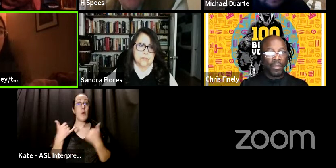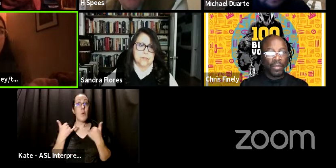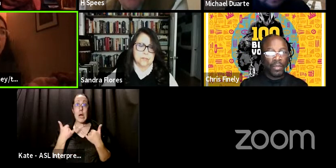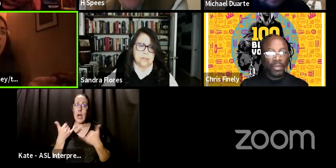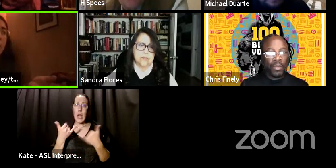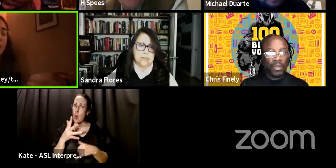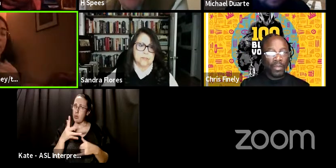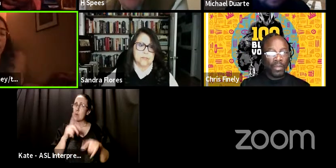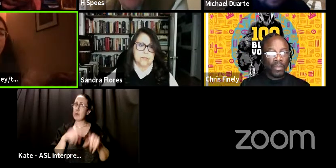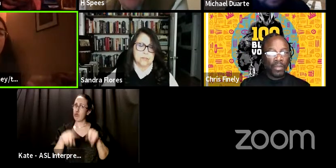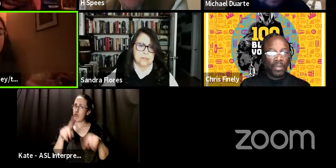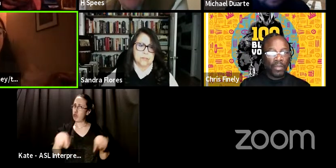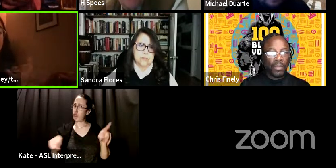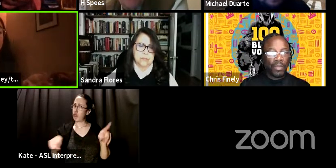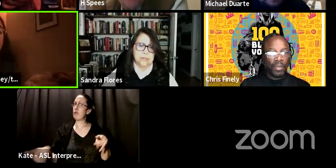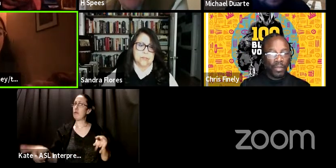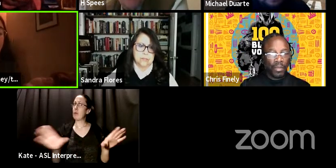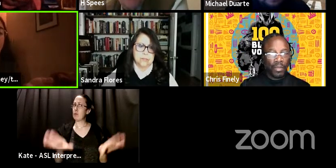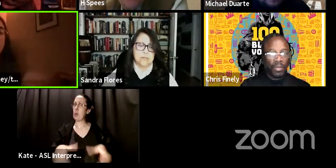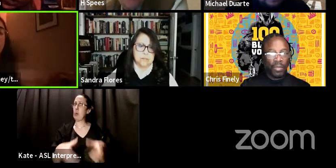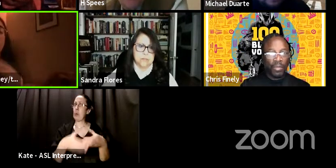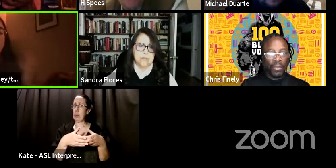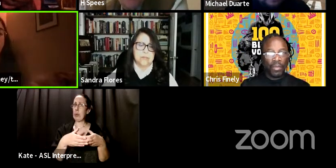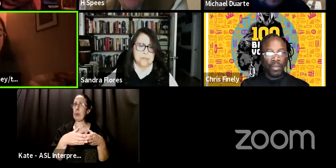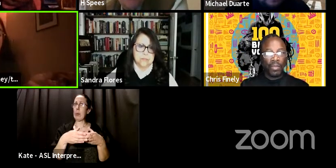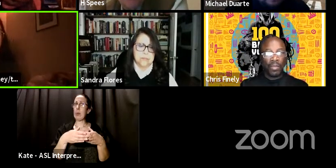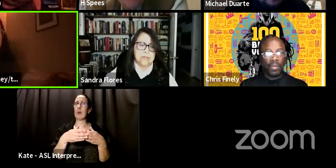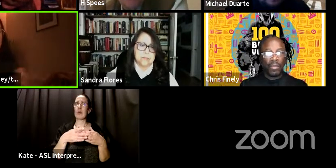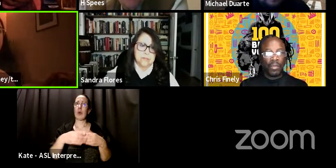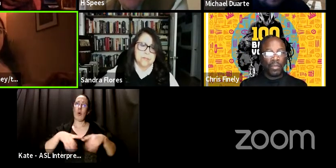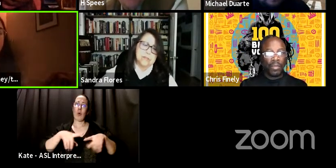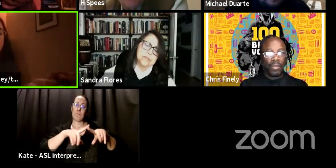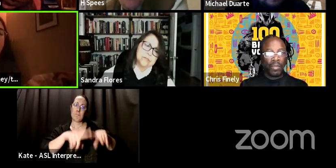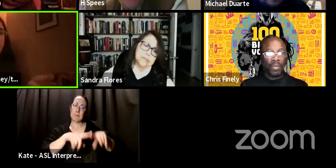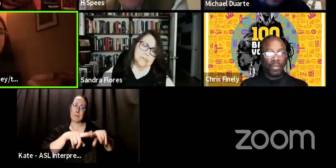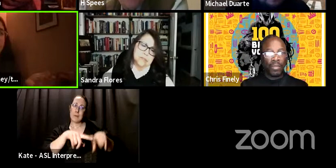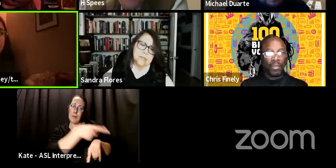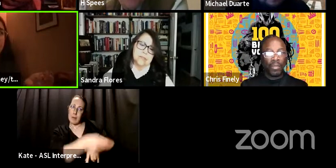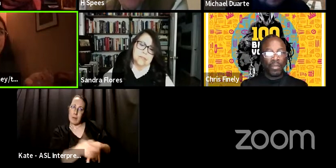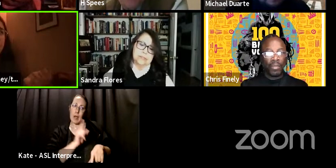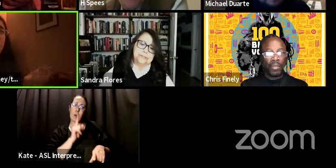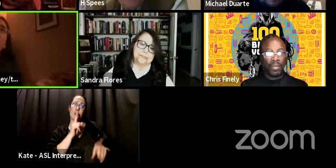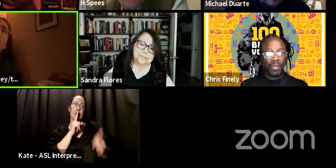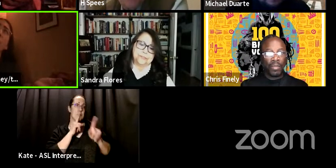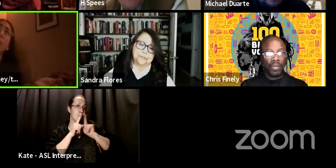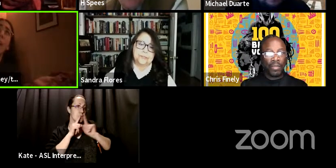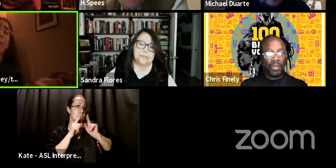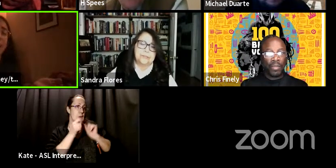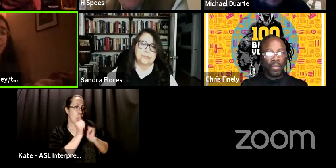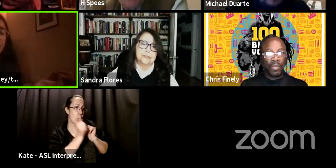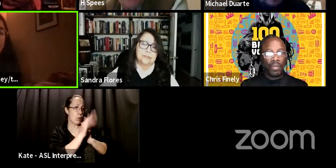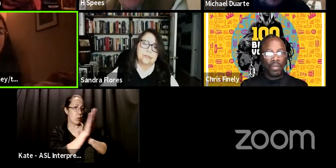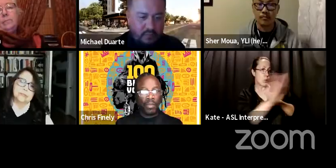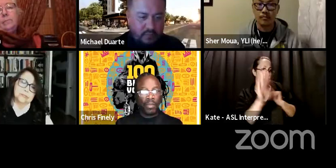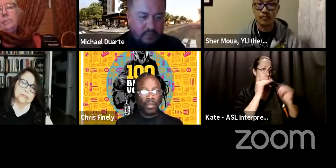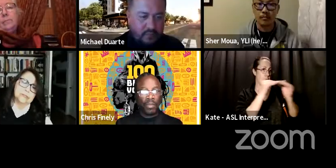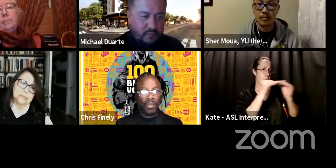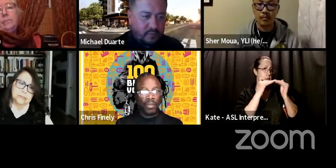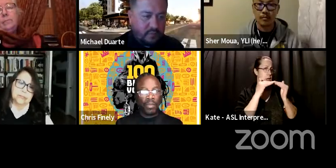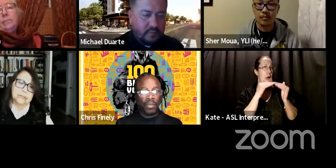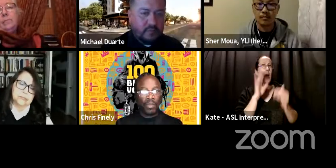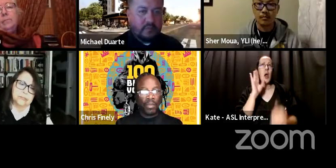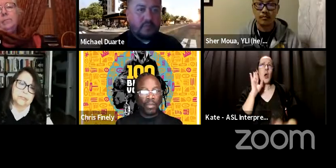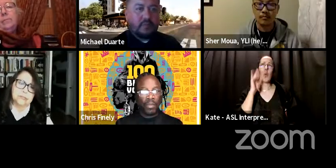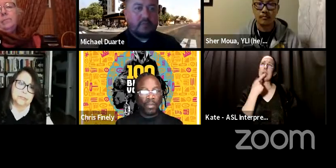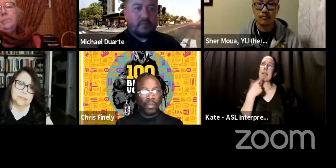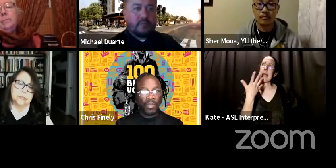group. And so being able to like lean on them to speak to their peers, folks that, and I would say we have like a 50-50 split right